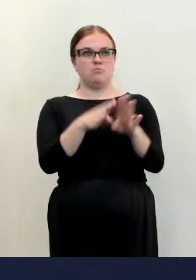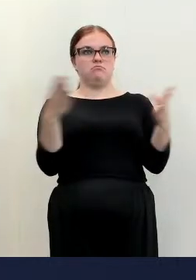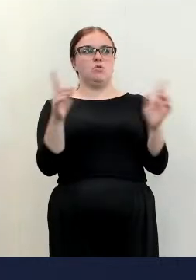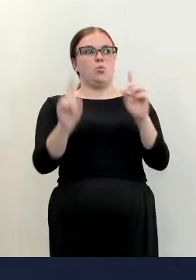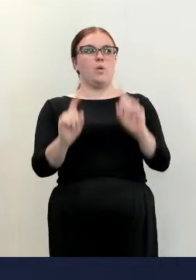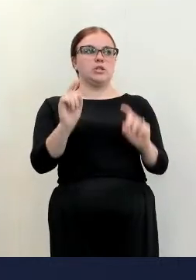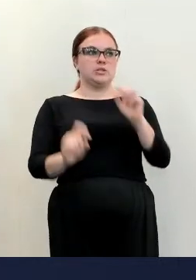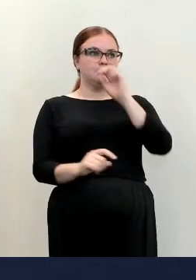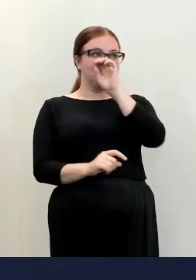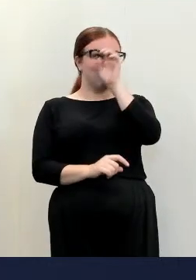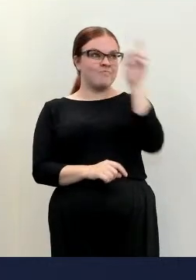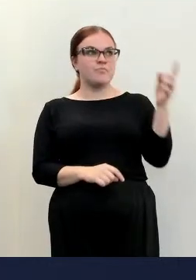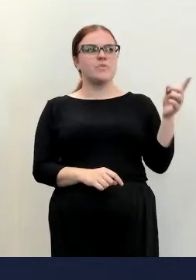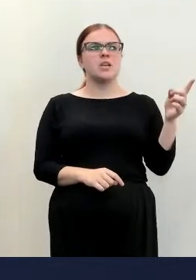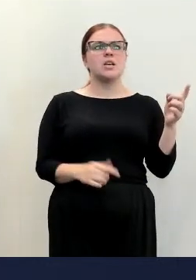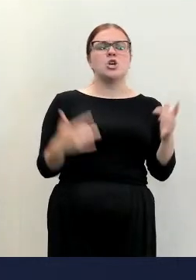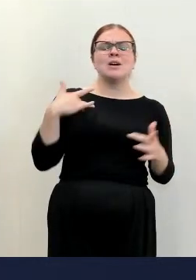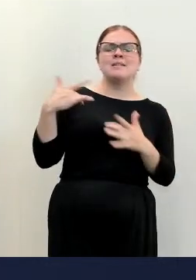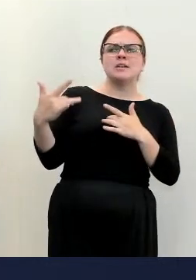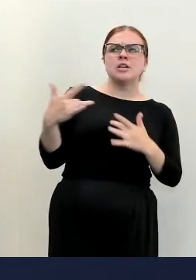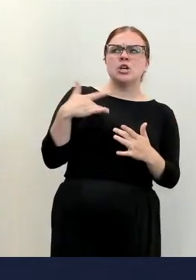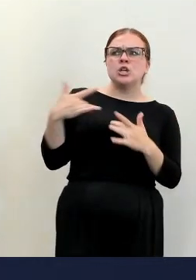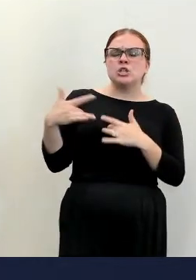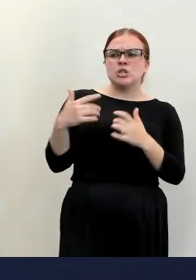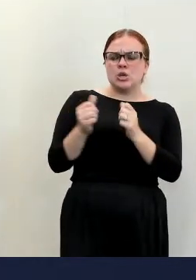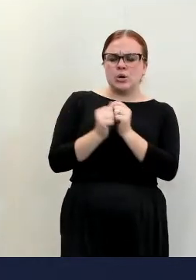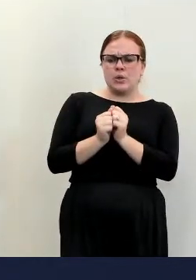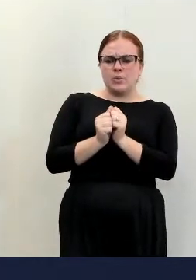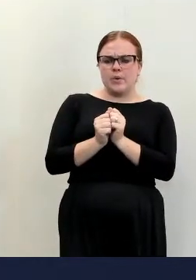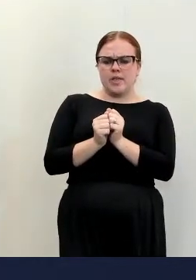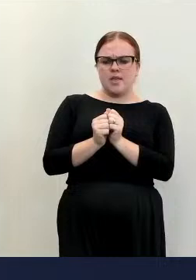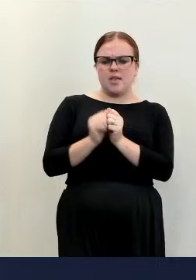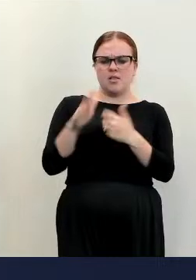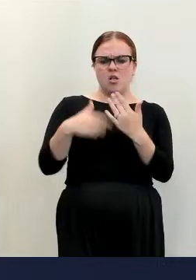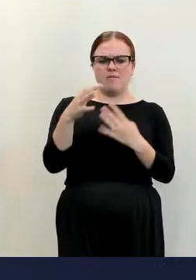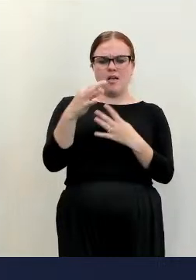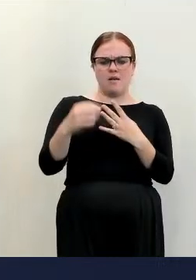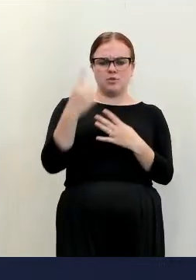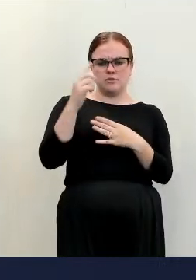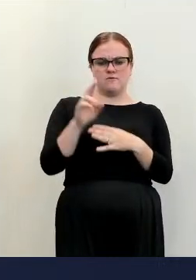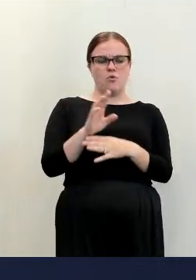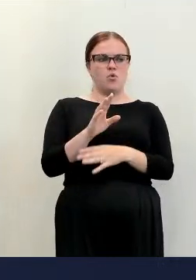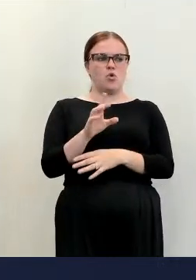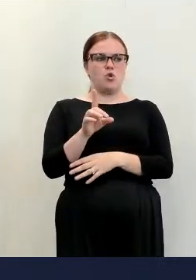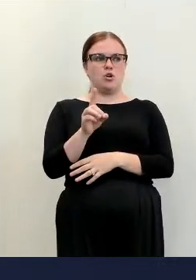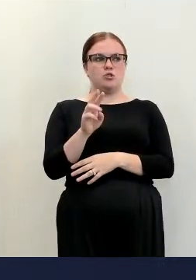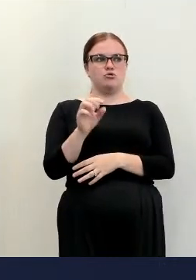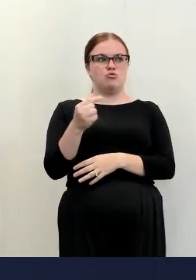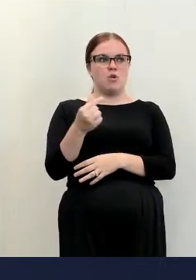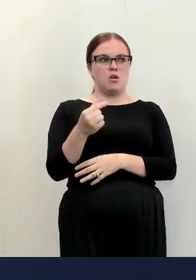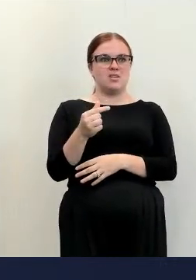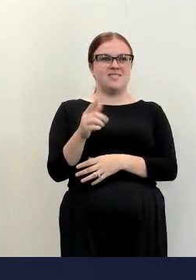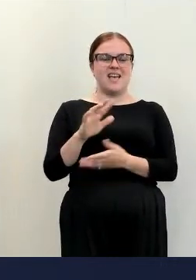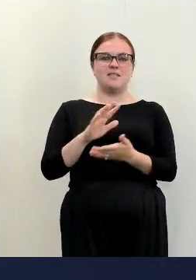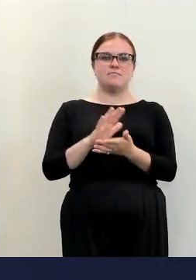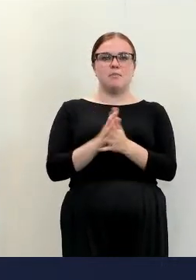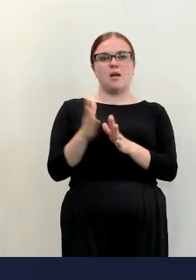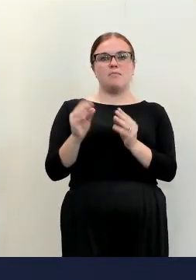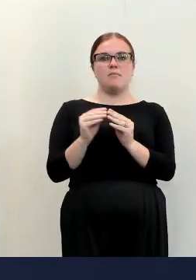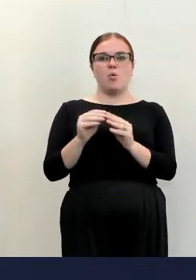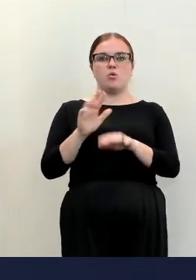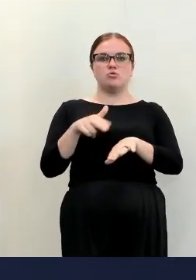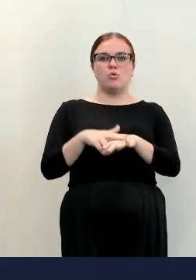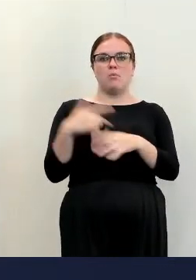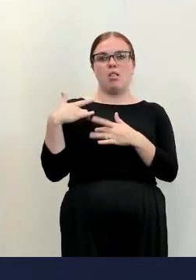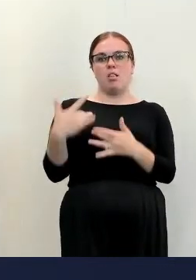questions. Is there any concern with all these options available for drug use, that the normalizing of drug use is just adding